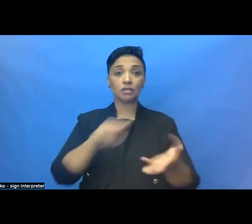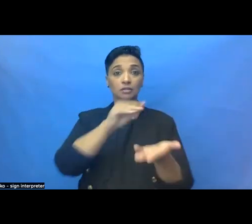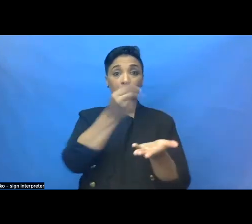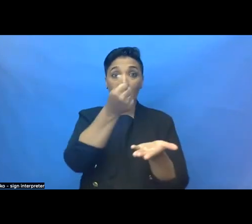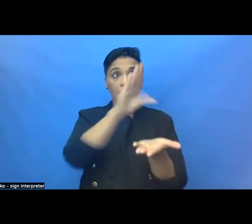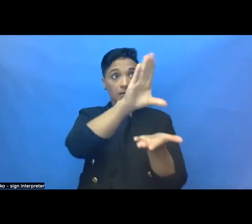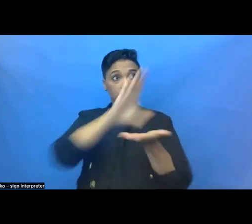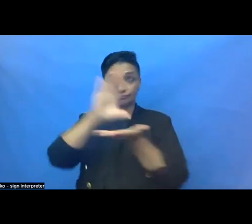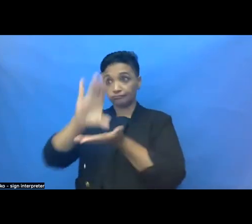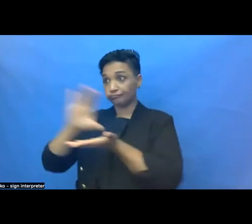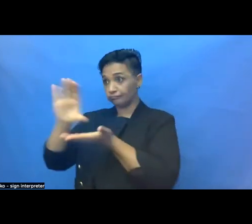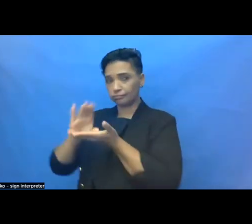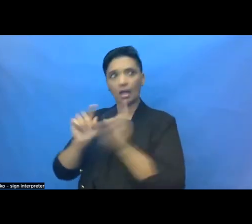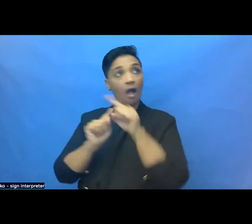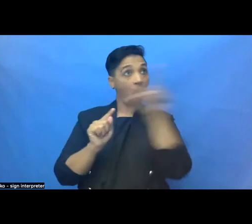to support